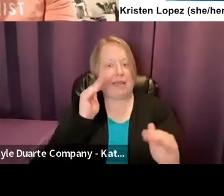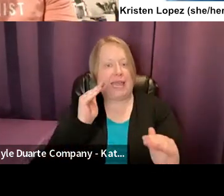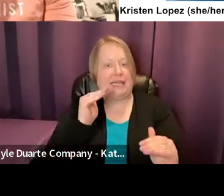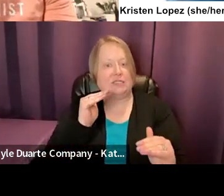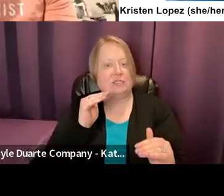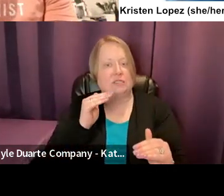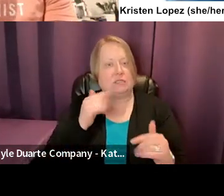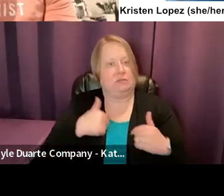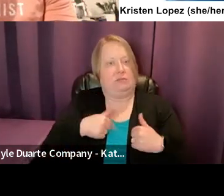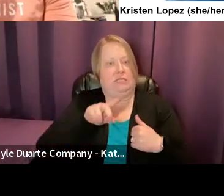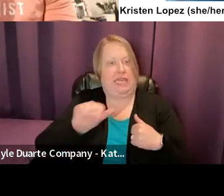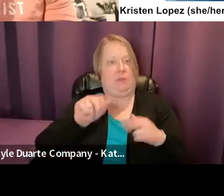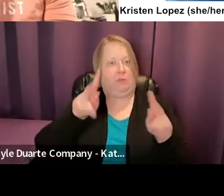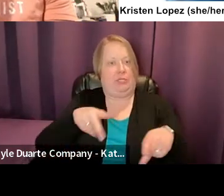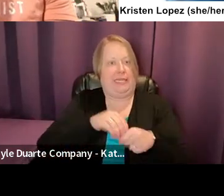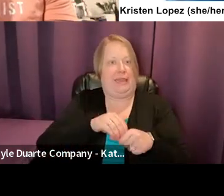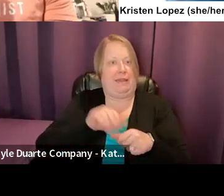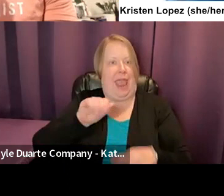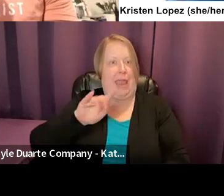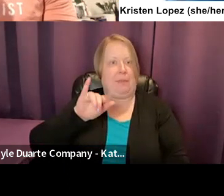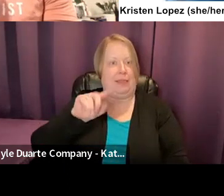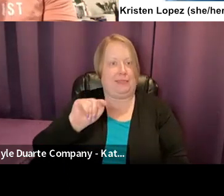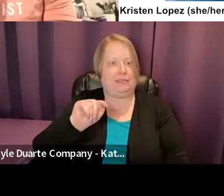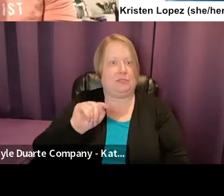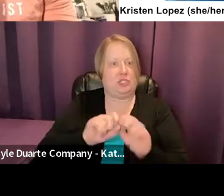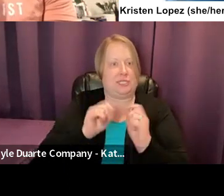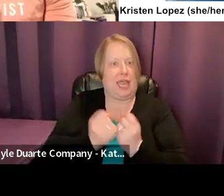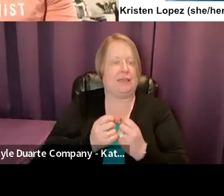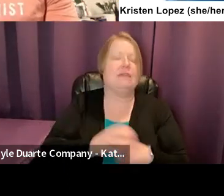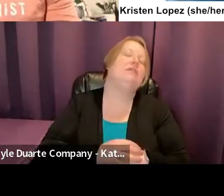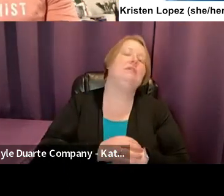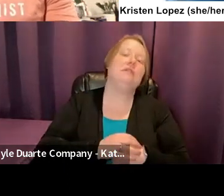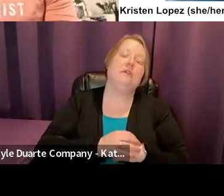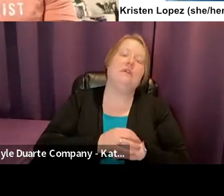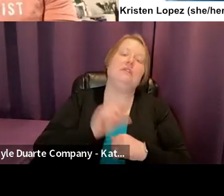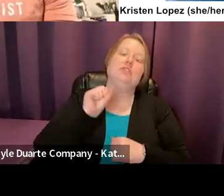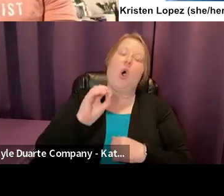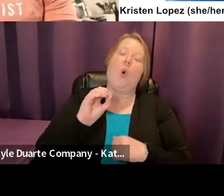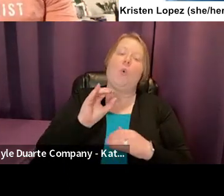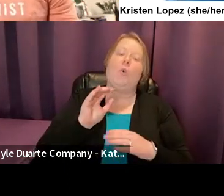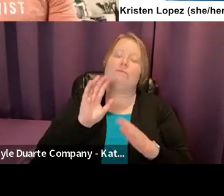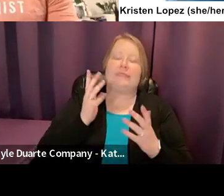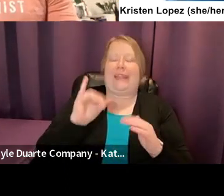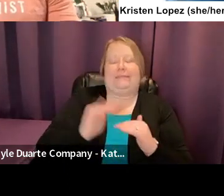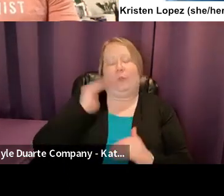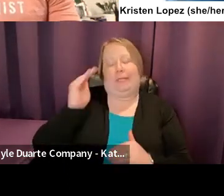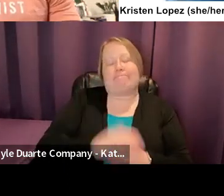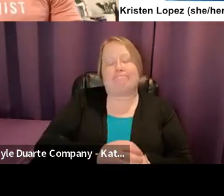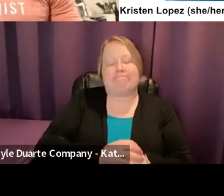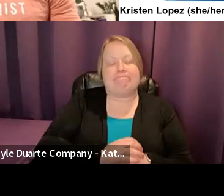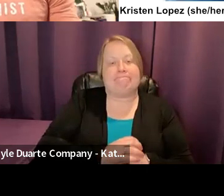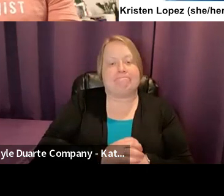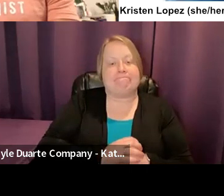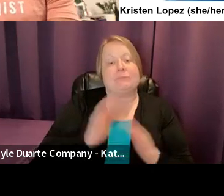much. Now, tonight, you know, we are talking about how media perceptions of disability affect disabled